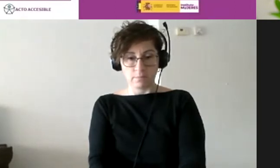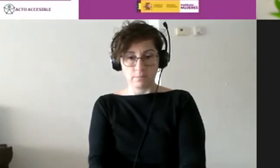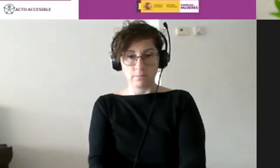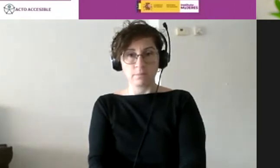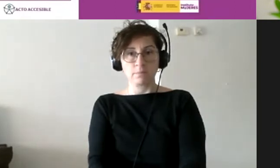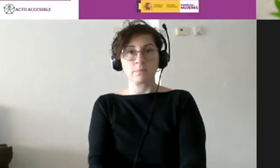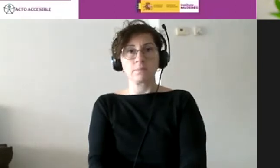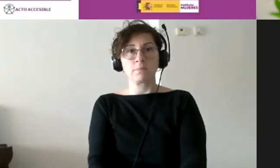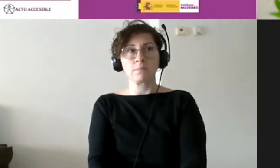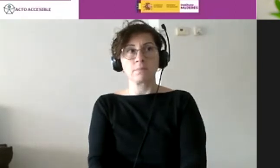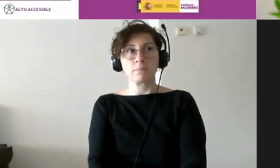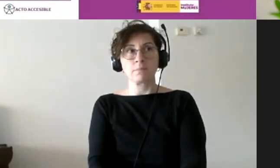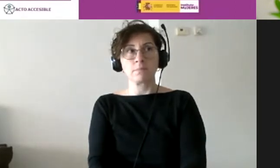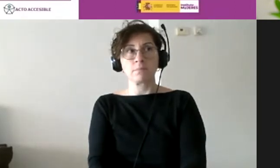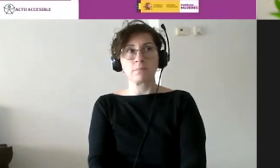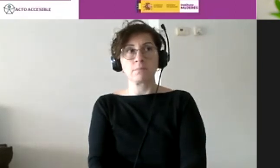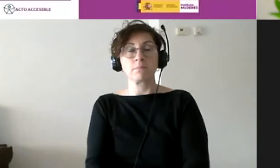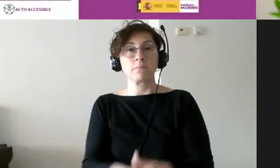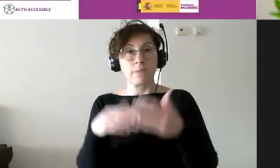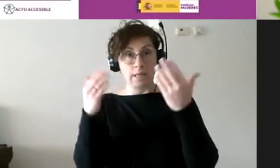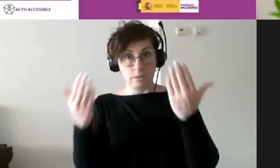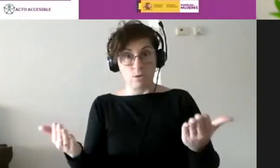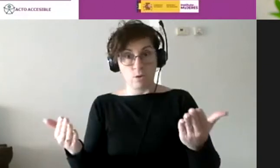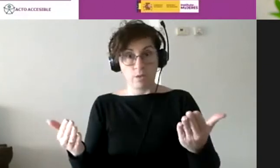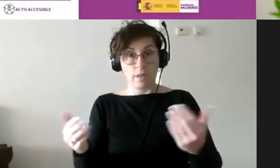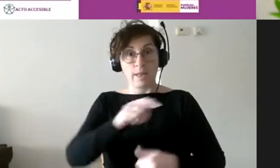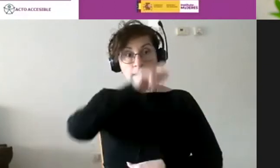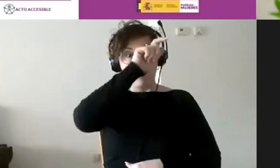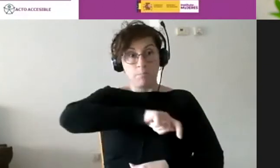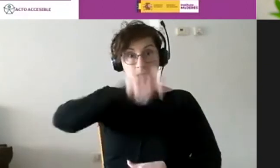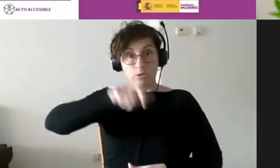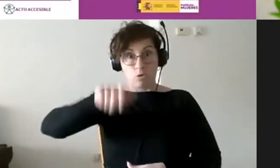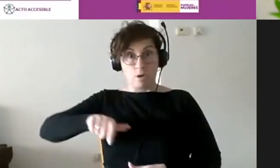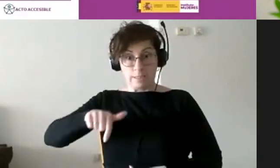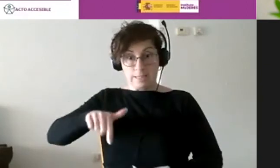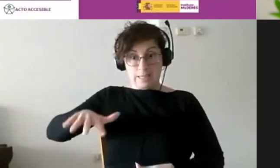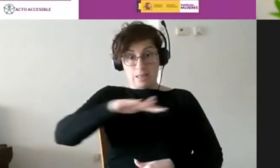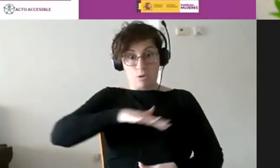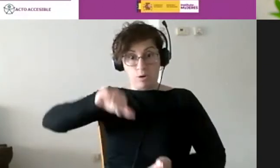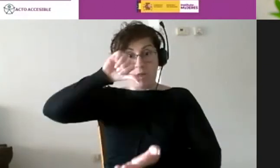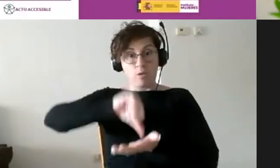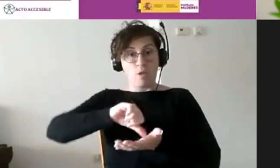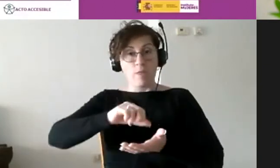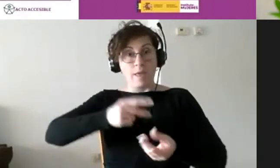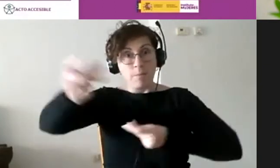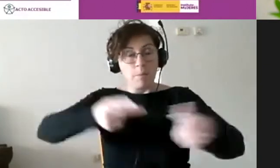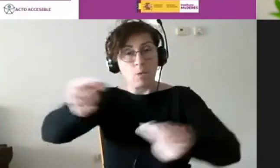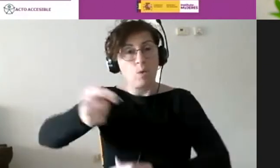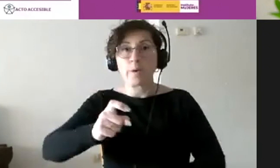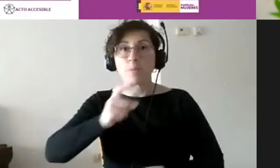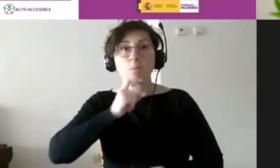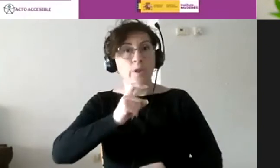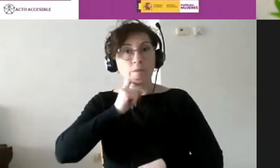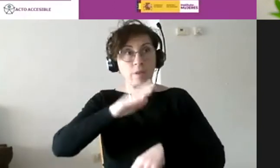Slavyansk, Svetlogorsk, because now we don't have any practical opportunity to do that. And now they are living